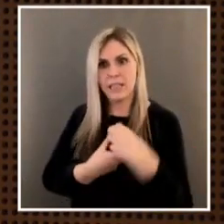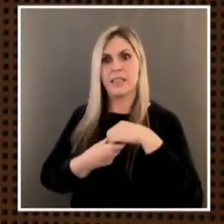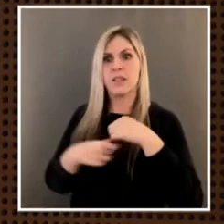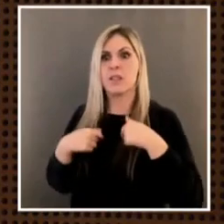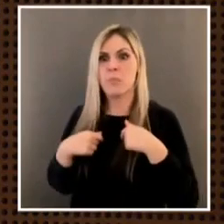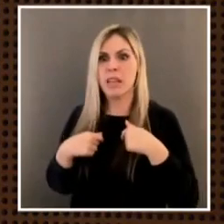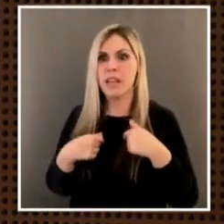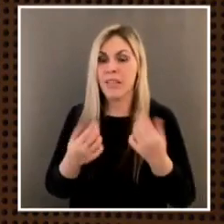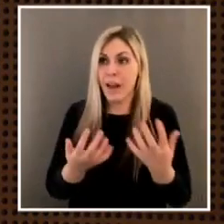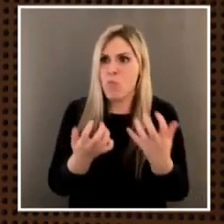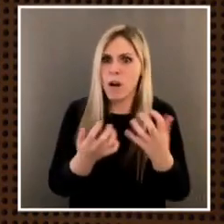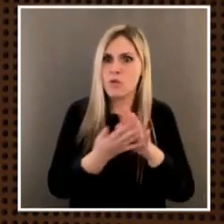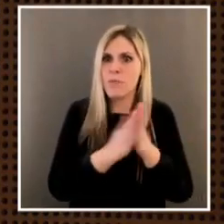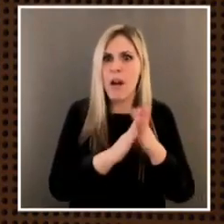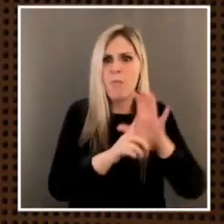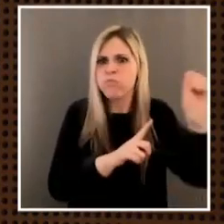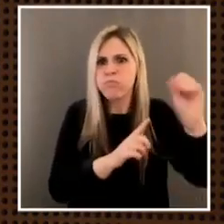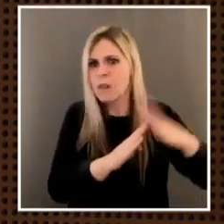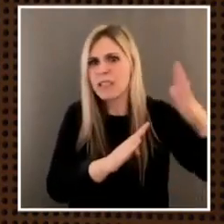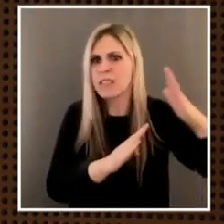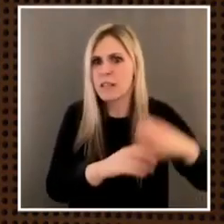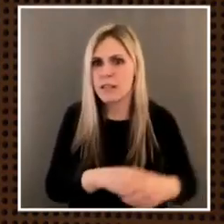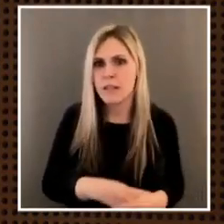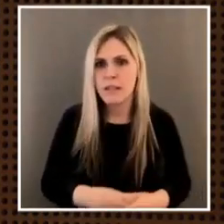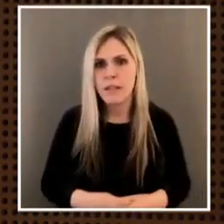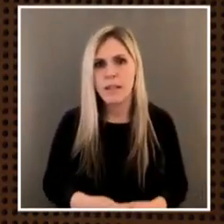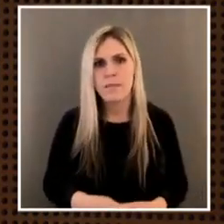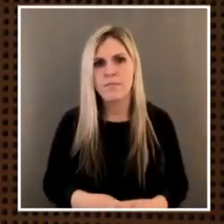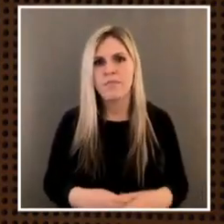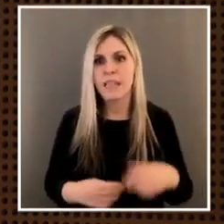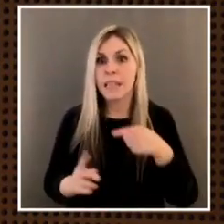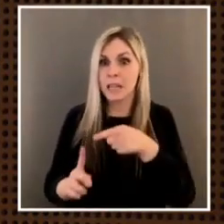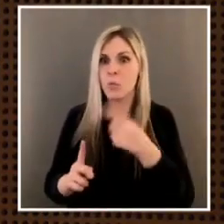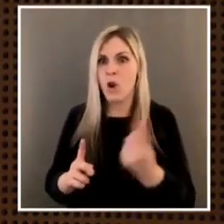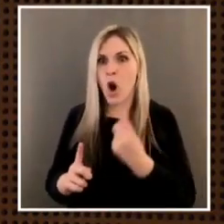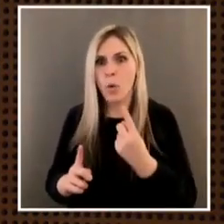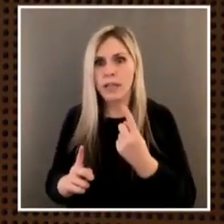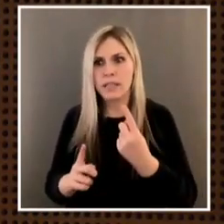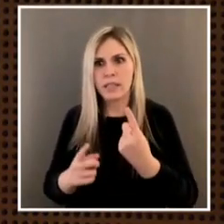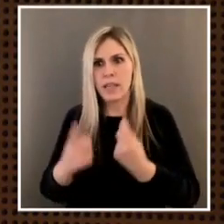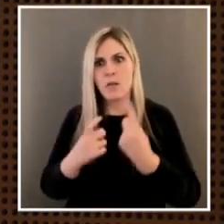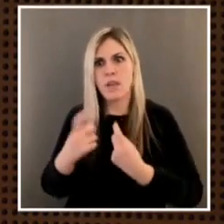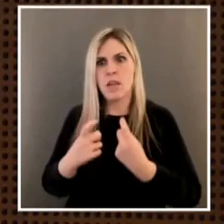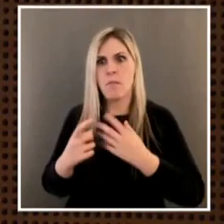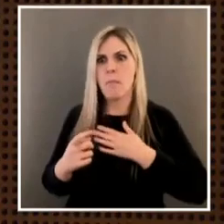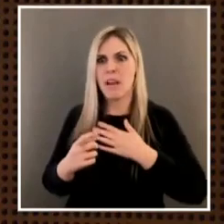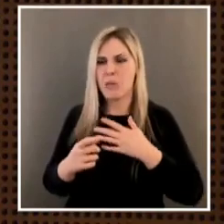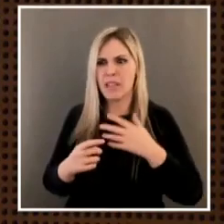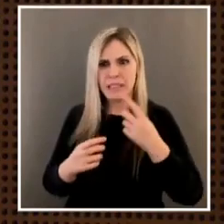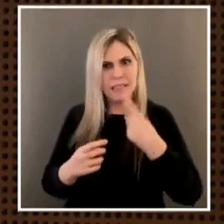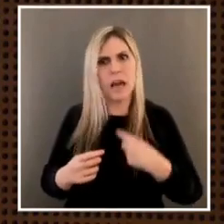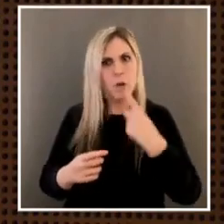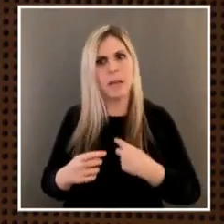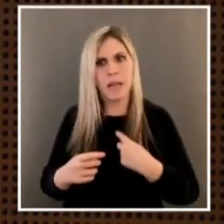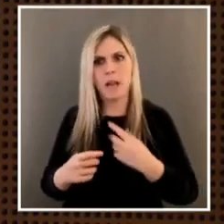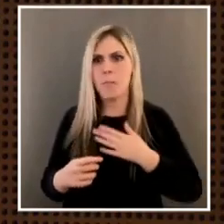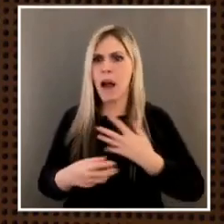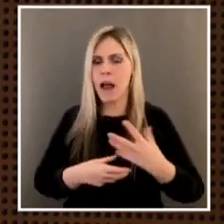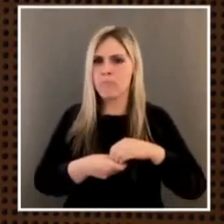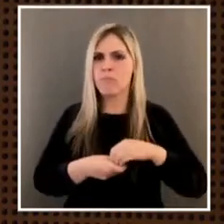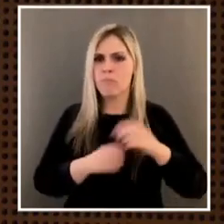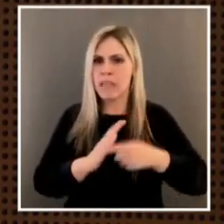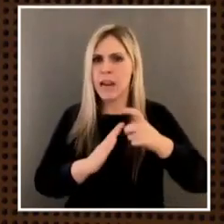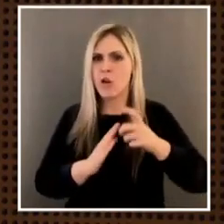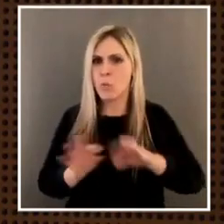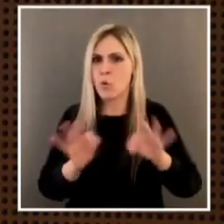excellent. He would gently drill me on my inherent worth and the potential excellence that lived within